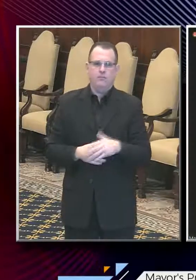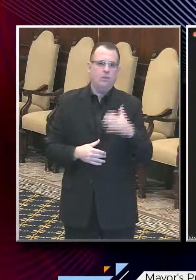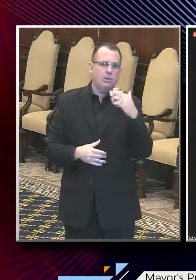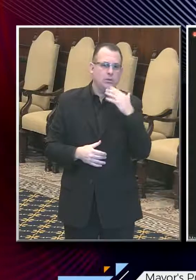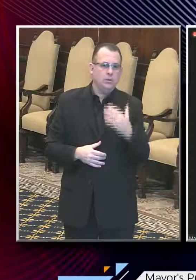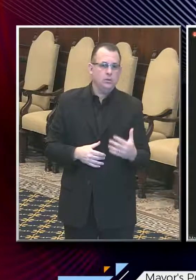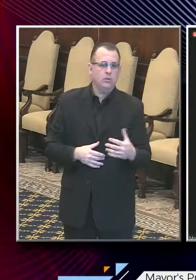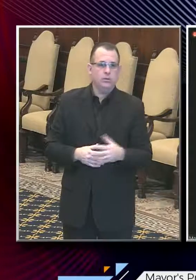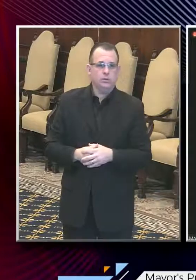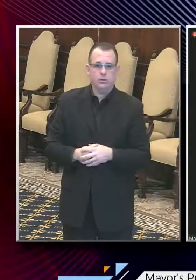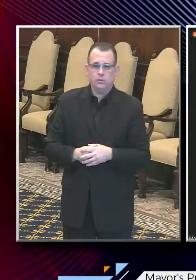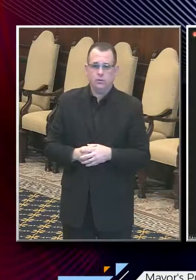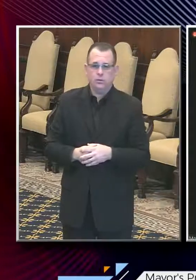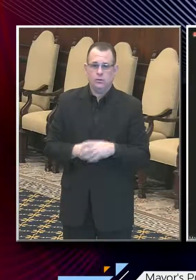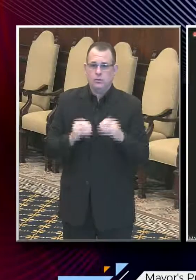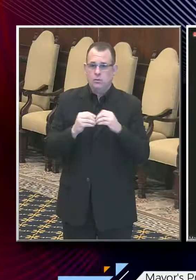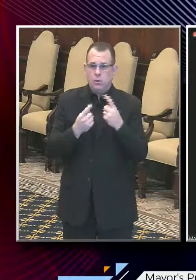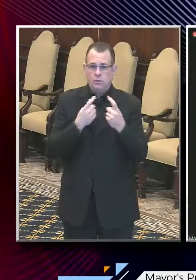did you have any other questions?